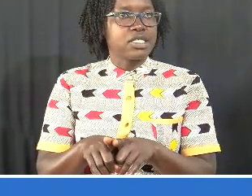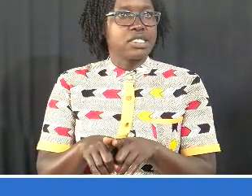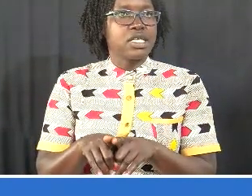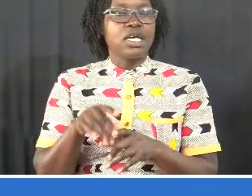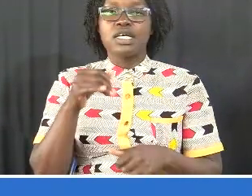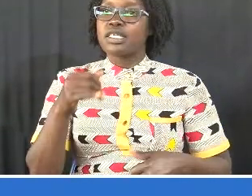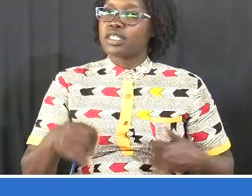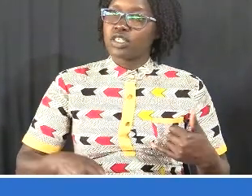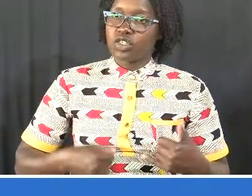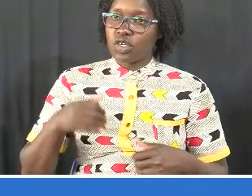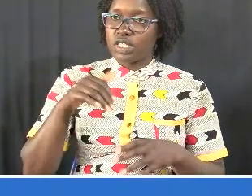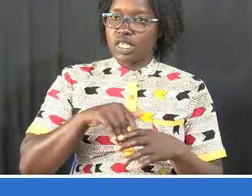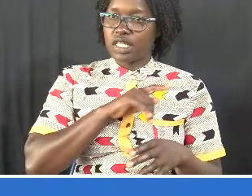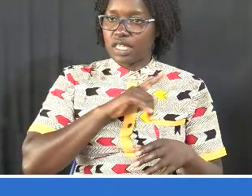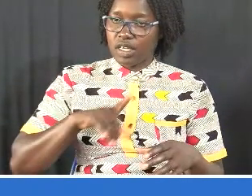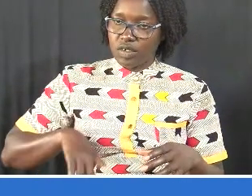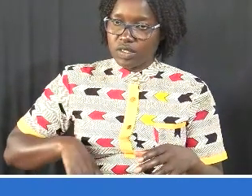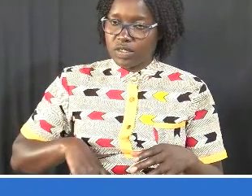rejoice in the Lord.